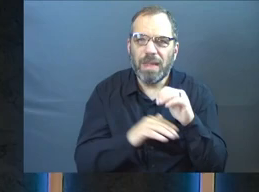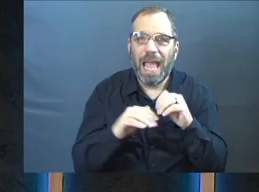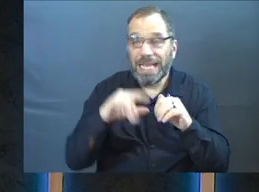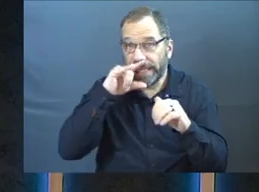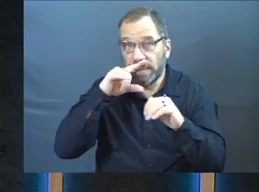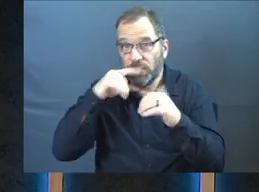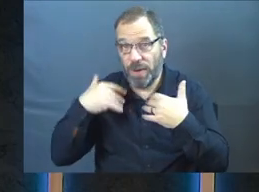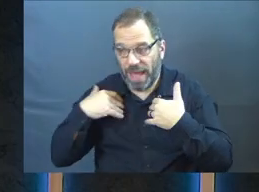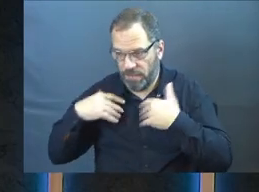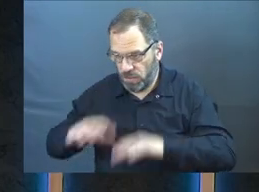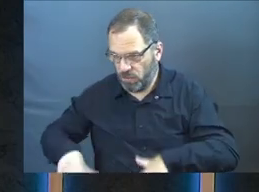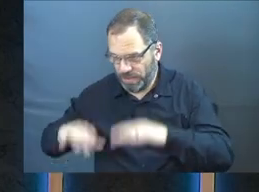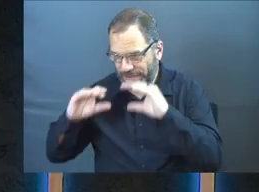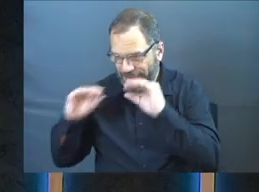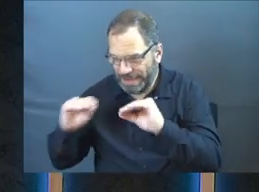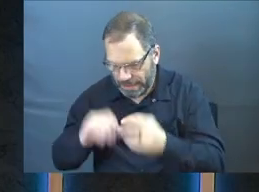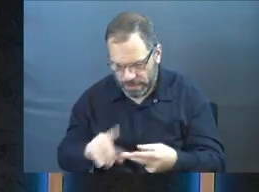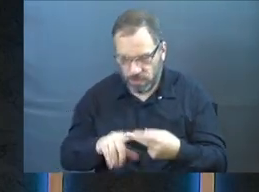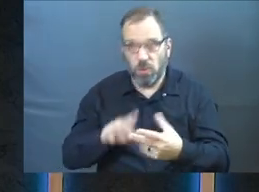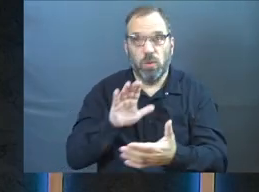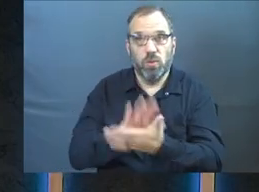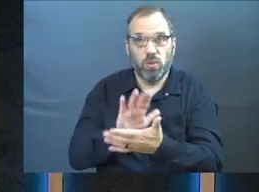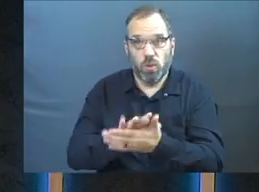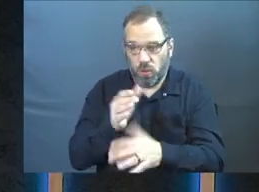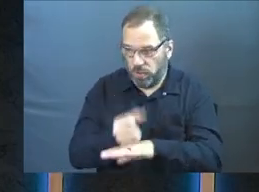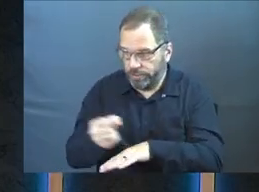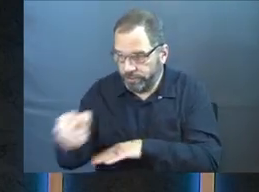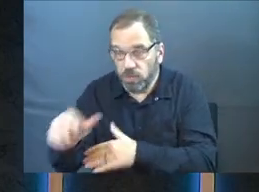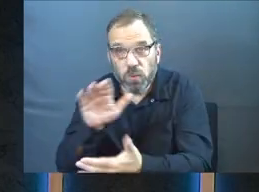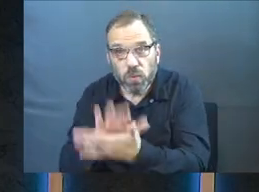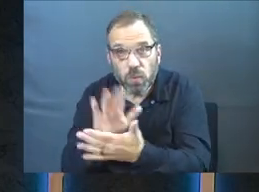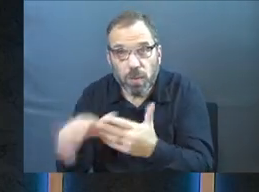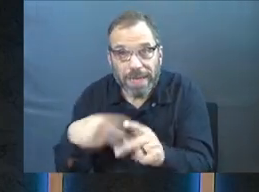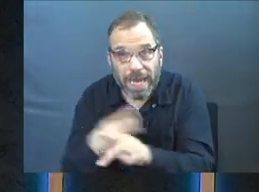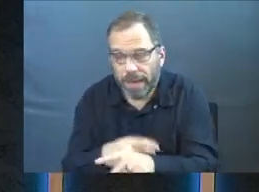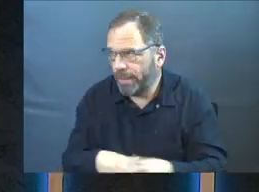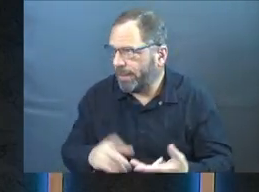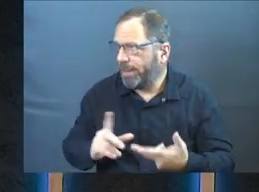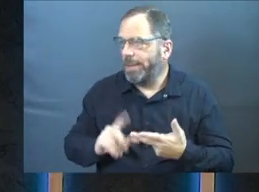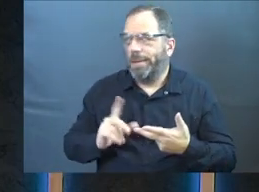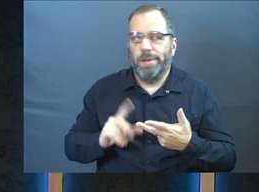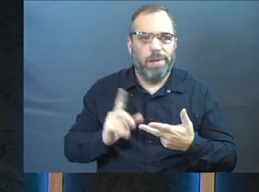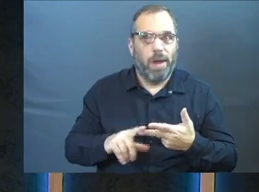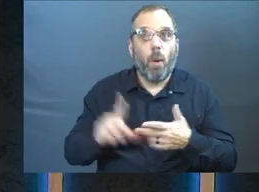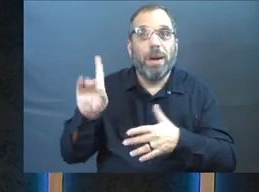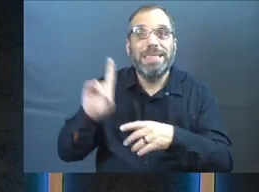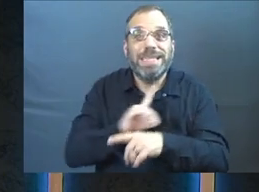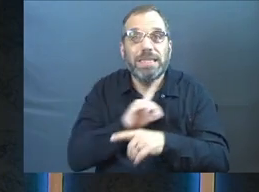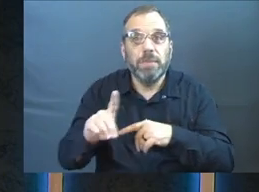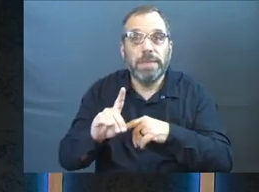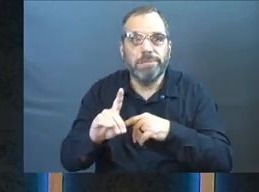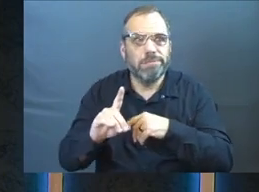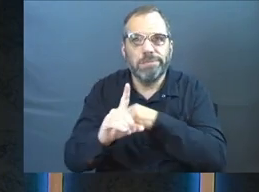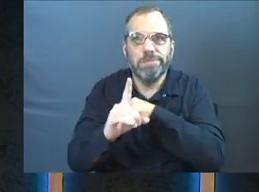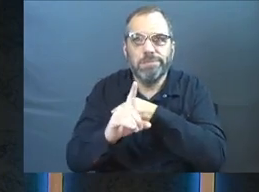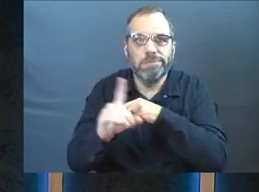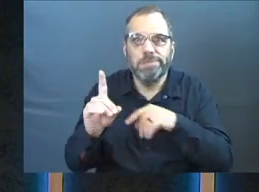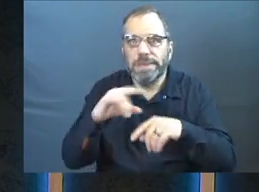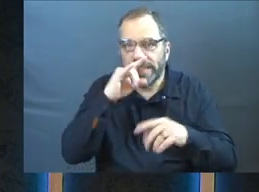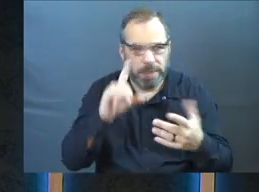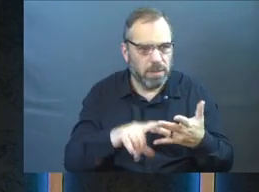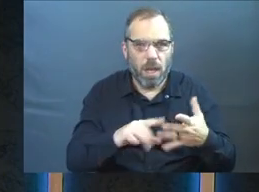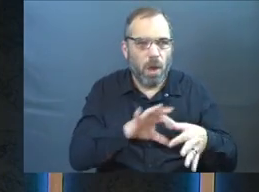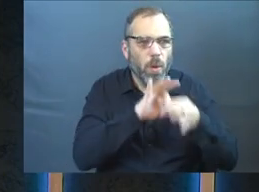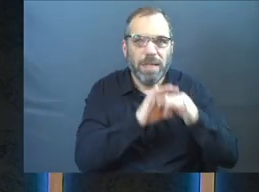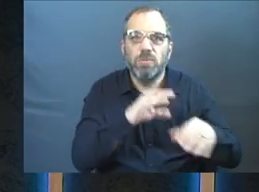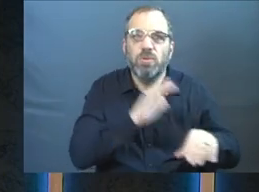the kids? What kind of school are we going to put them in, right? How are we going to discipline the kids? What's our